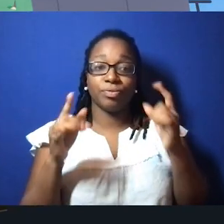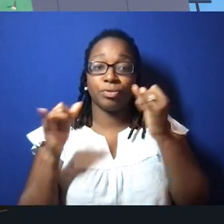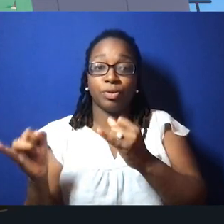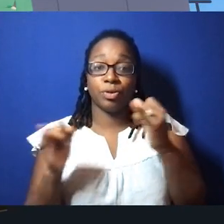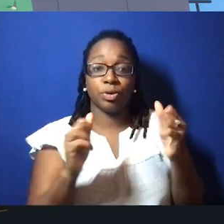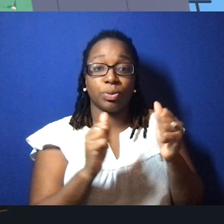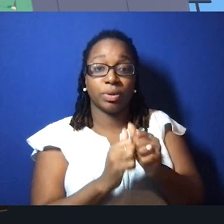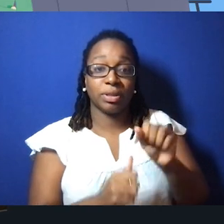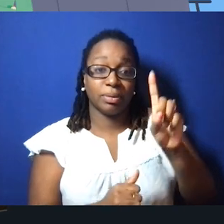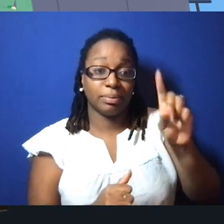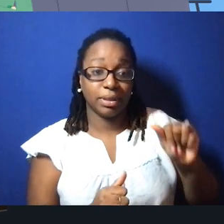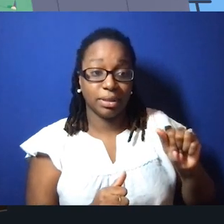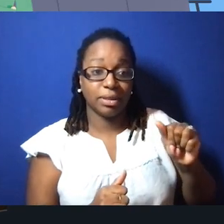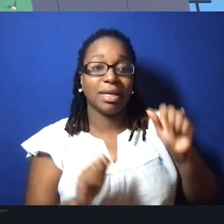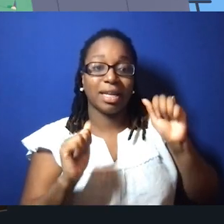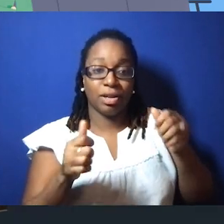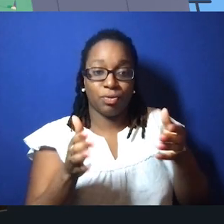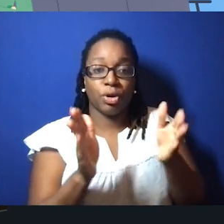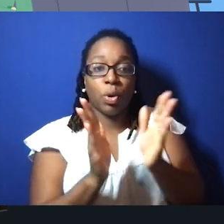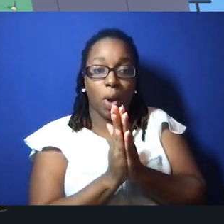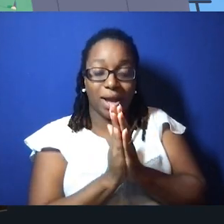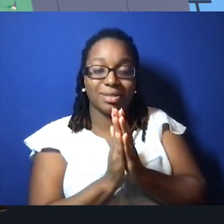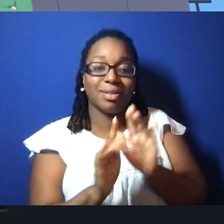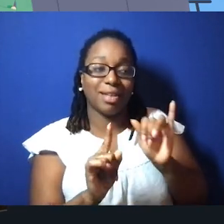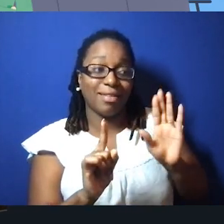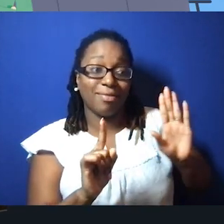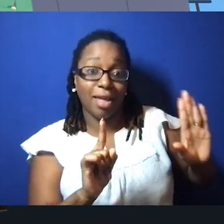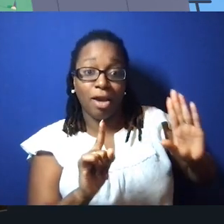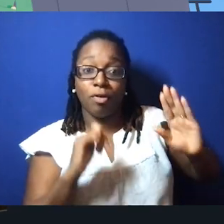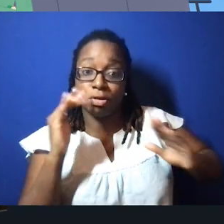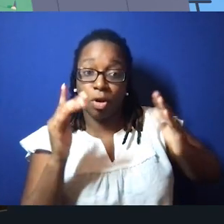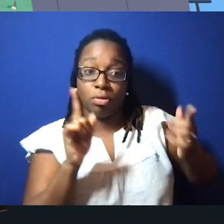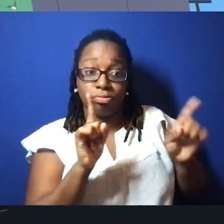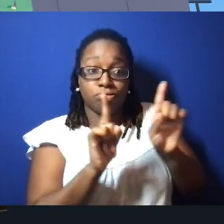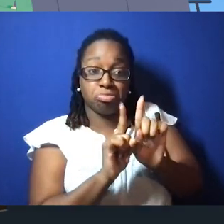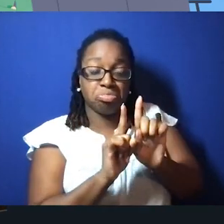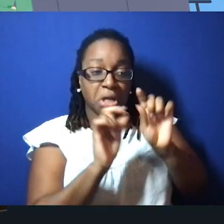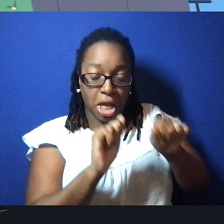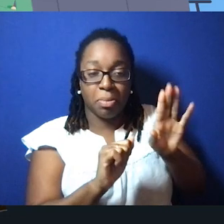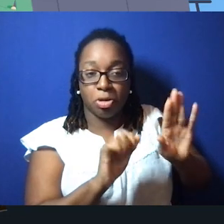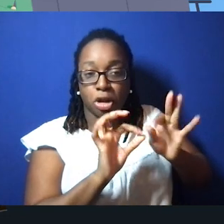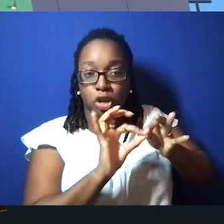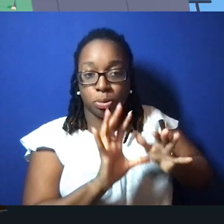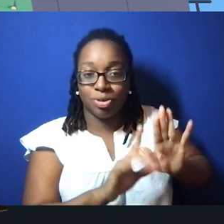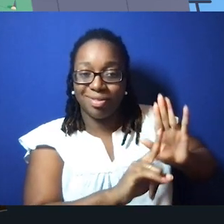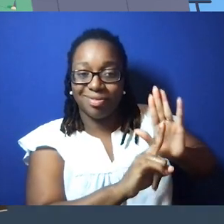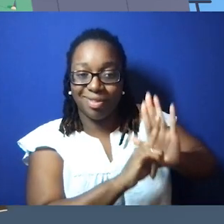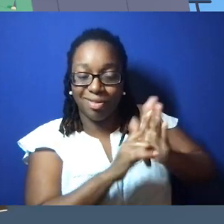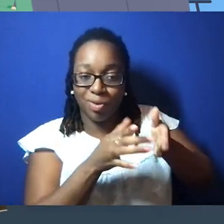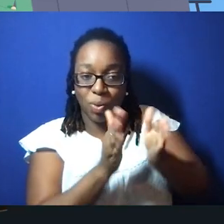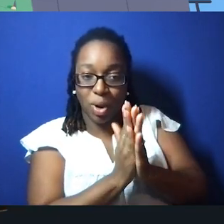However, the individual with a disability can request that the accompanying adult serve as an